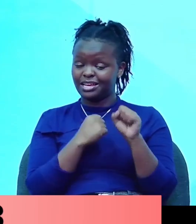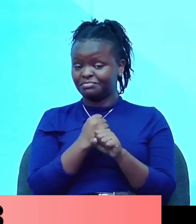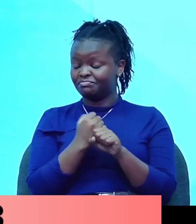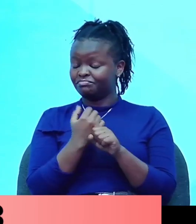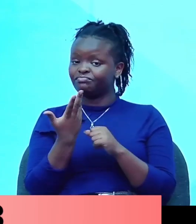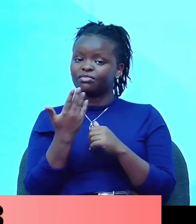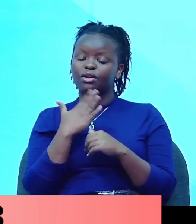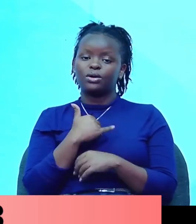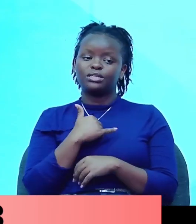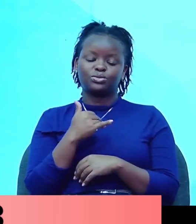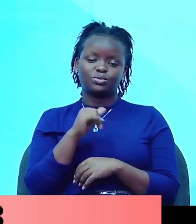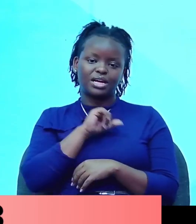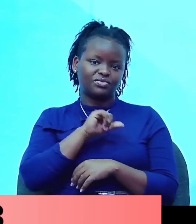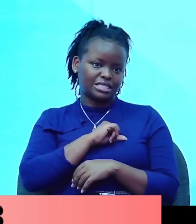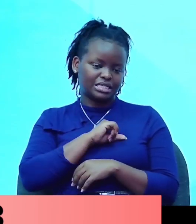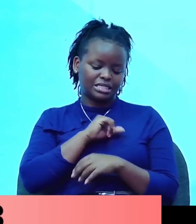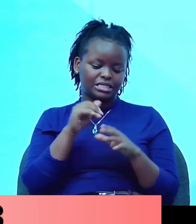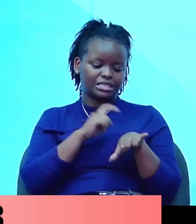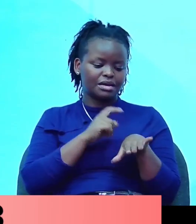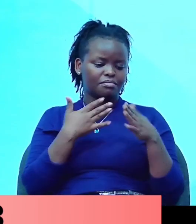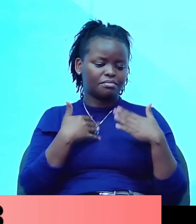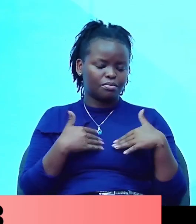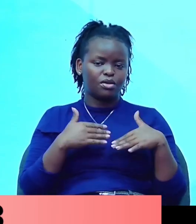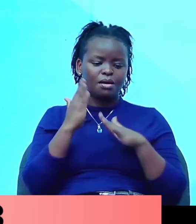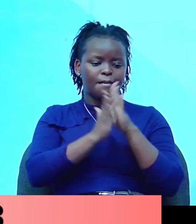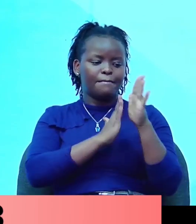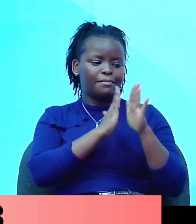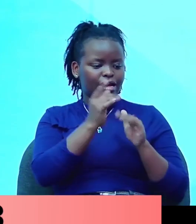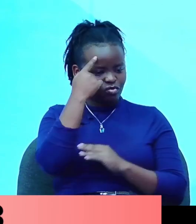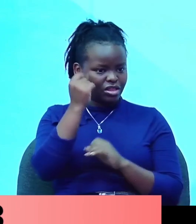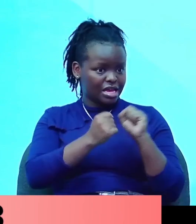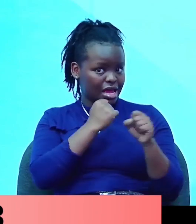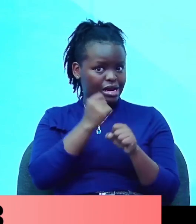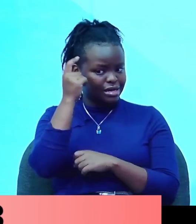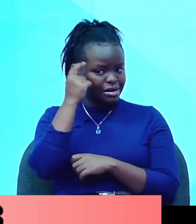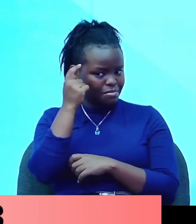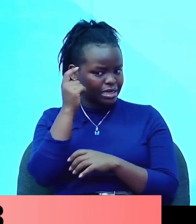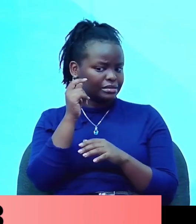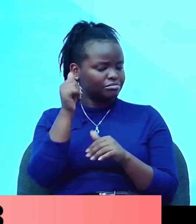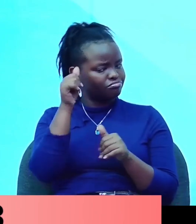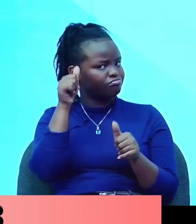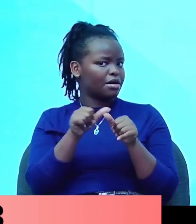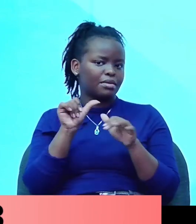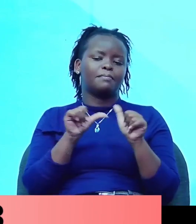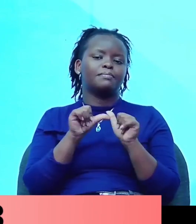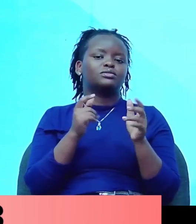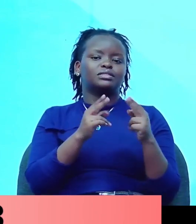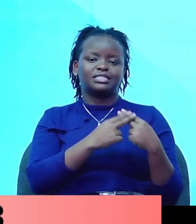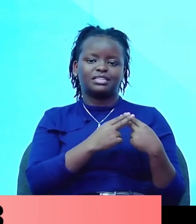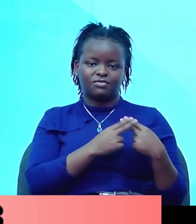time people start making resolutions and planning for the year to remind them about savings. Right. Yeah. So Revvvisha is